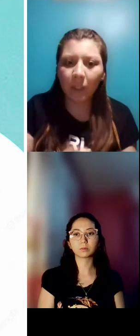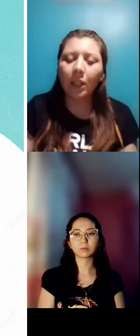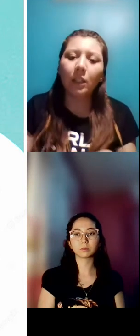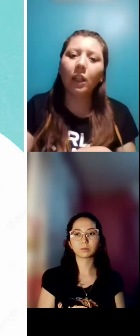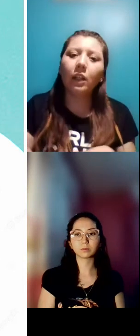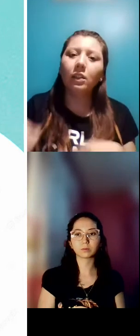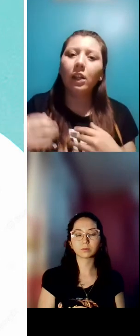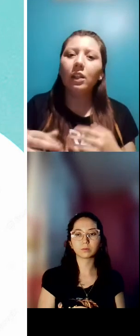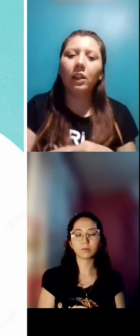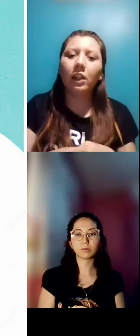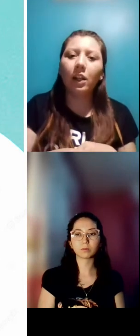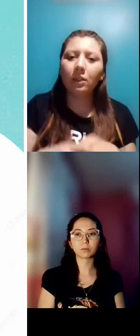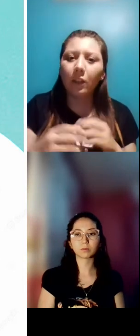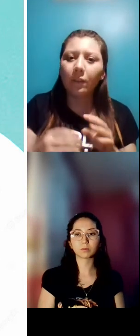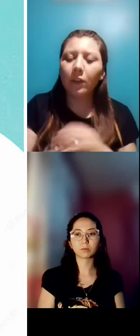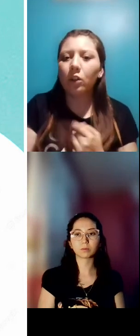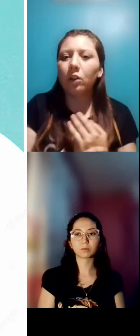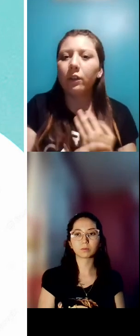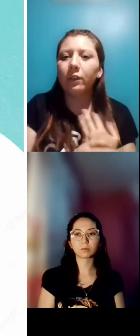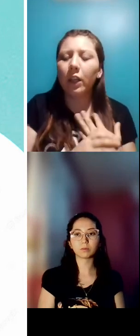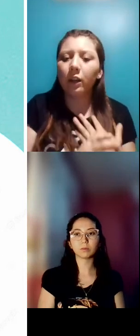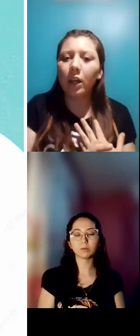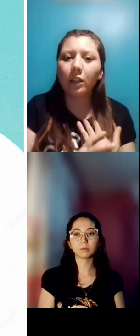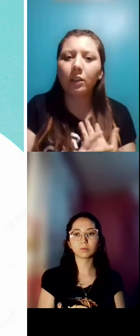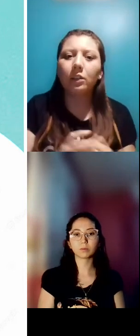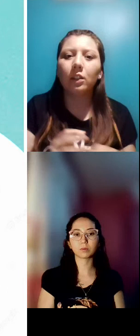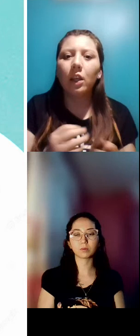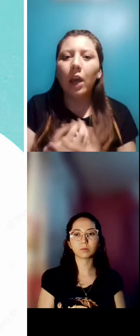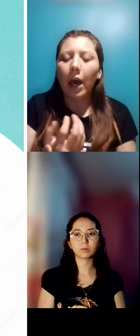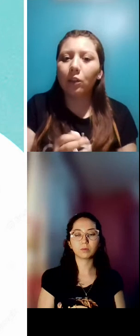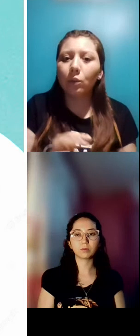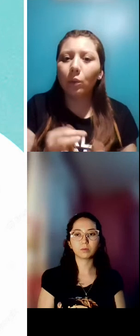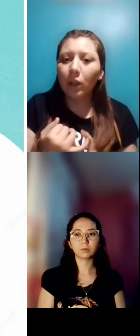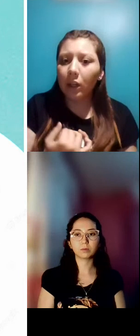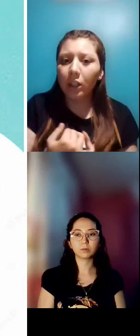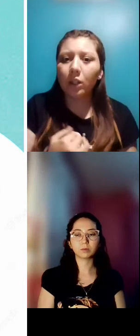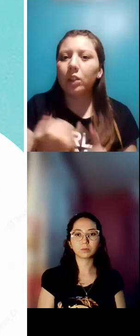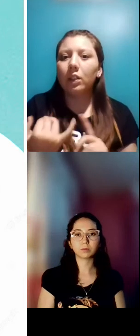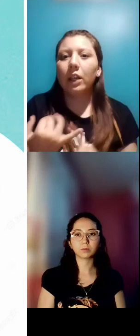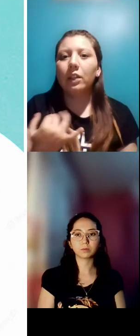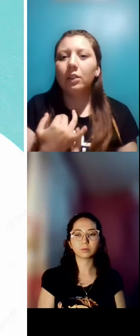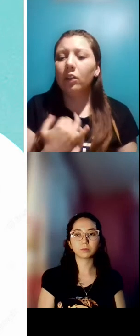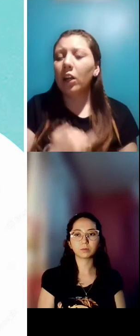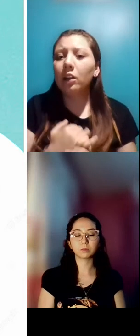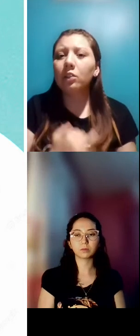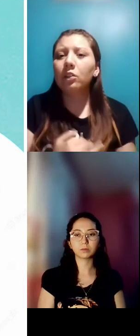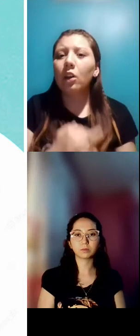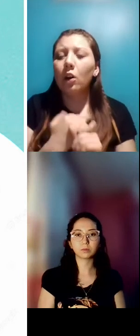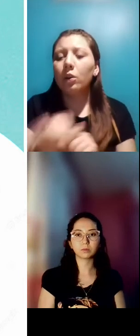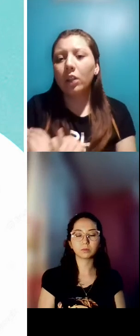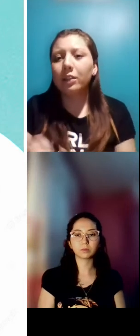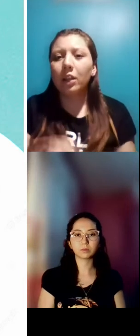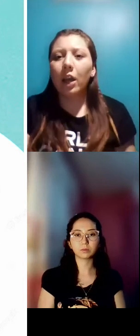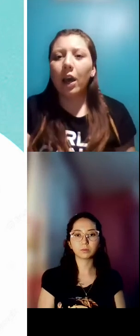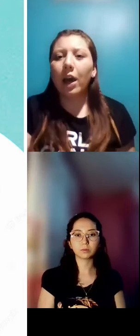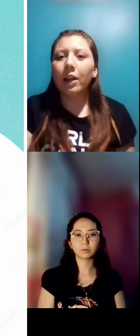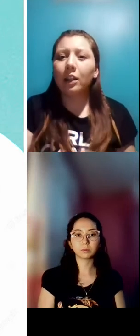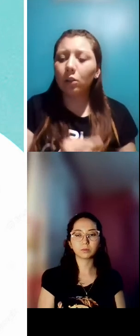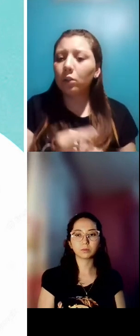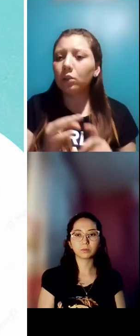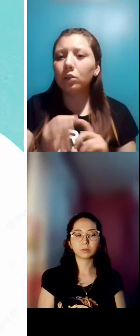legs. There are three clinical types of diarrhea basis: acute variety, which lasts several hours or